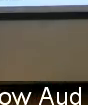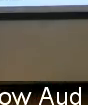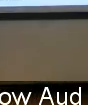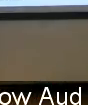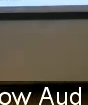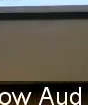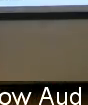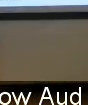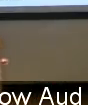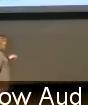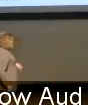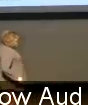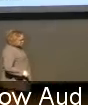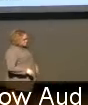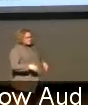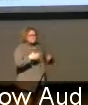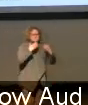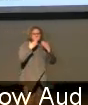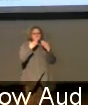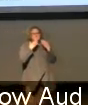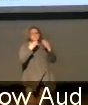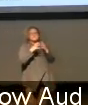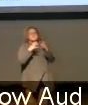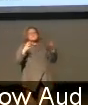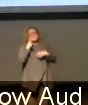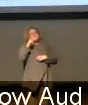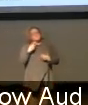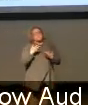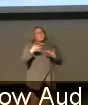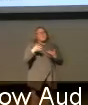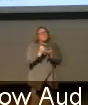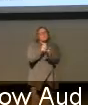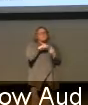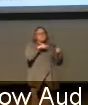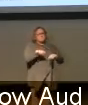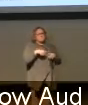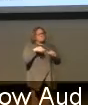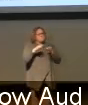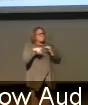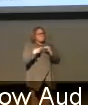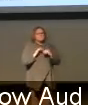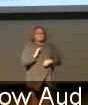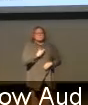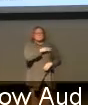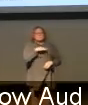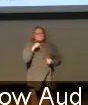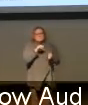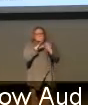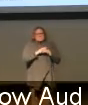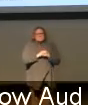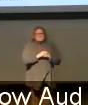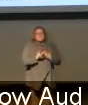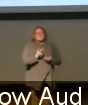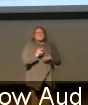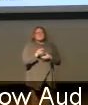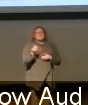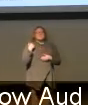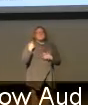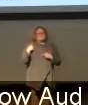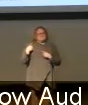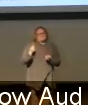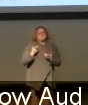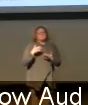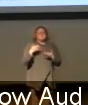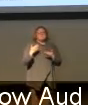So thank you very much for the opportunity to come up and talk about our staffing model. Last week, we launched a new staffing model for the